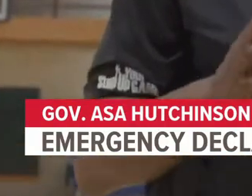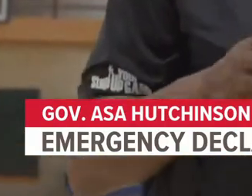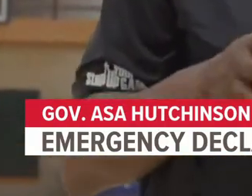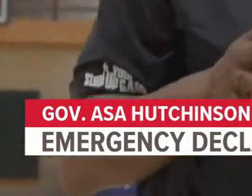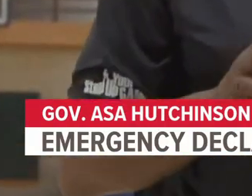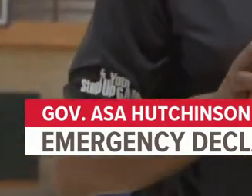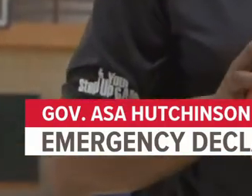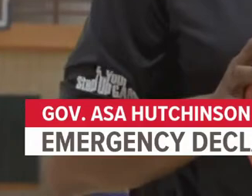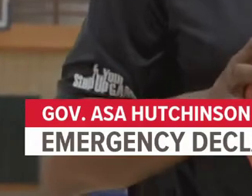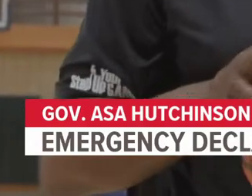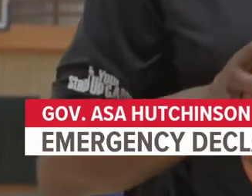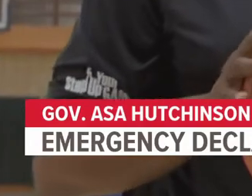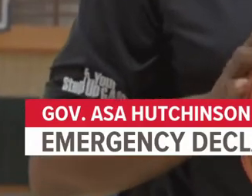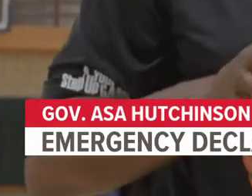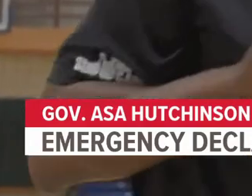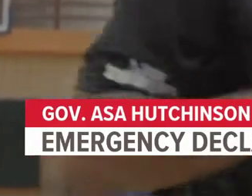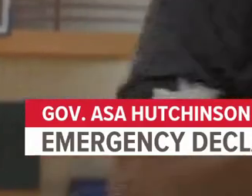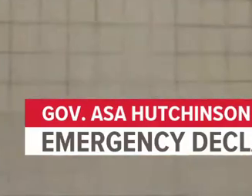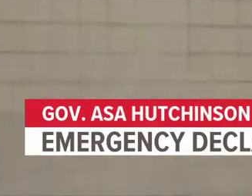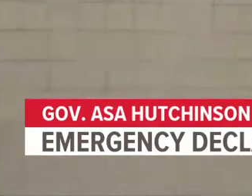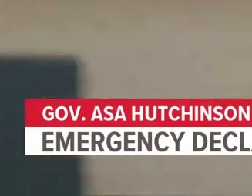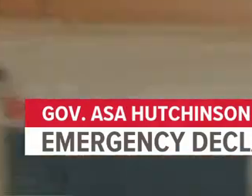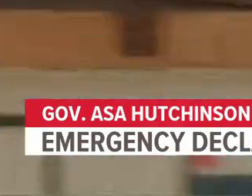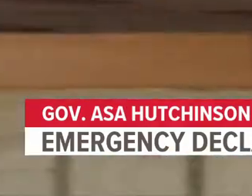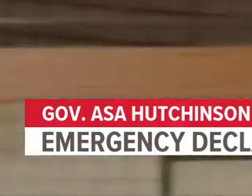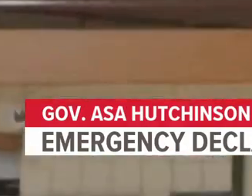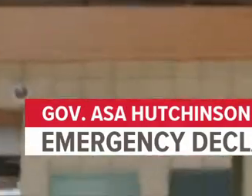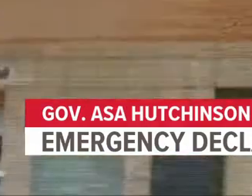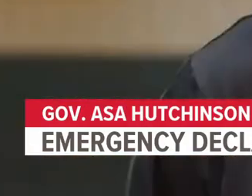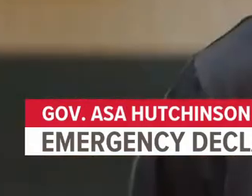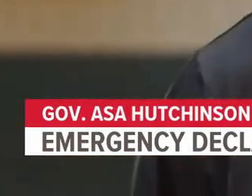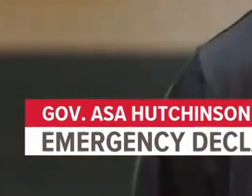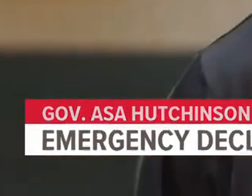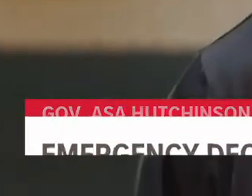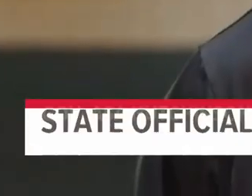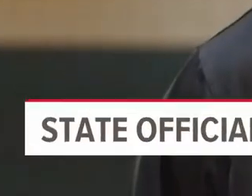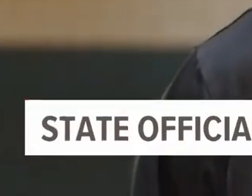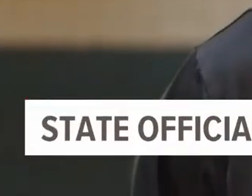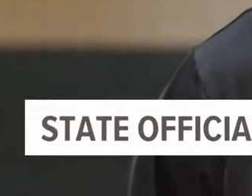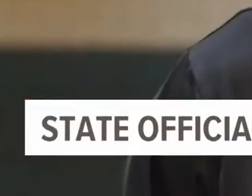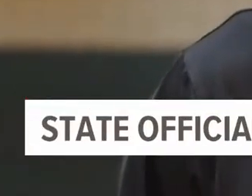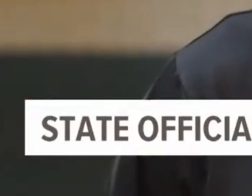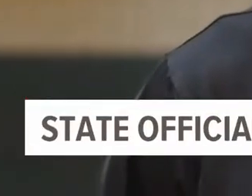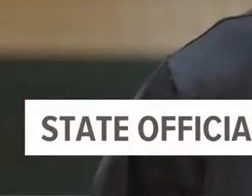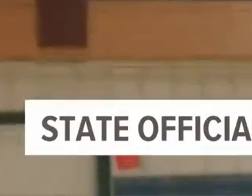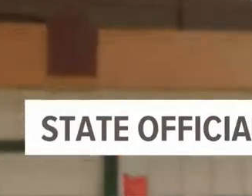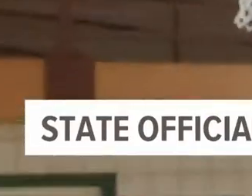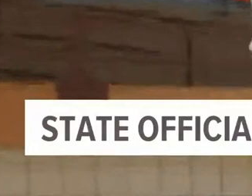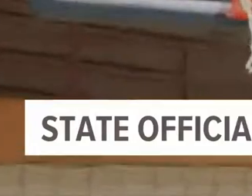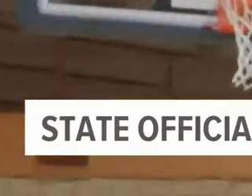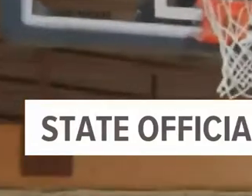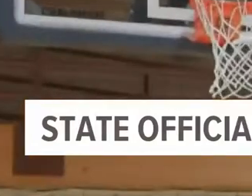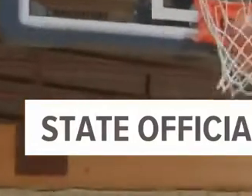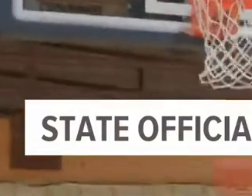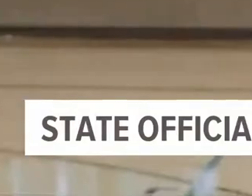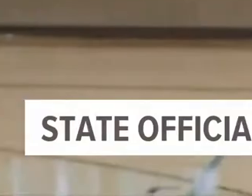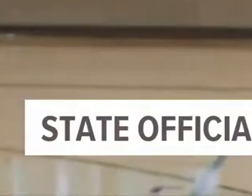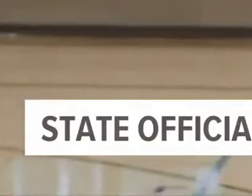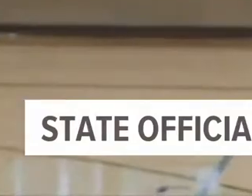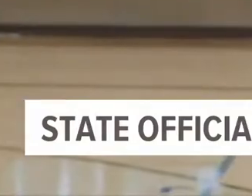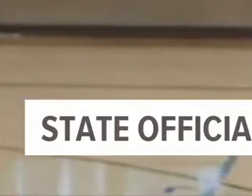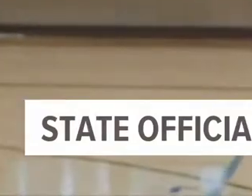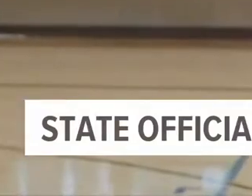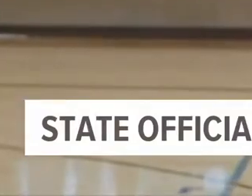over 10,000 shots during my career. And one of them is the COVID-19 vaccine.